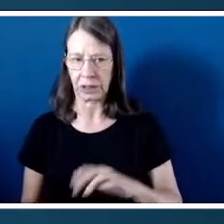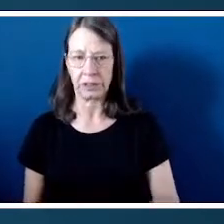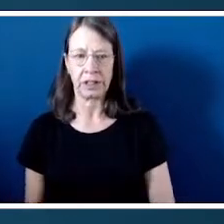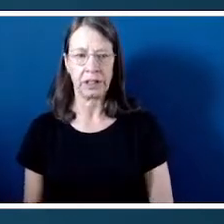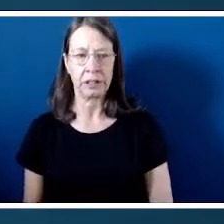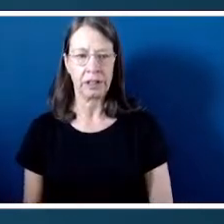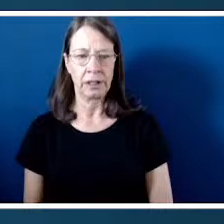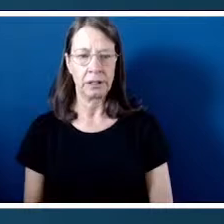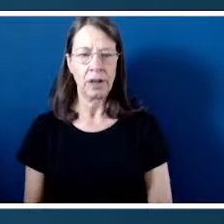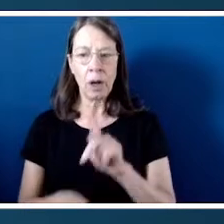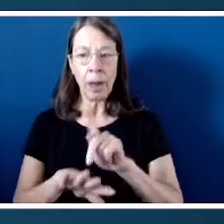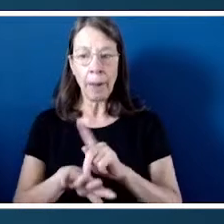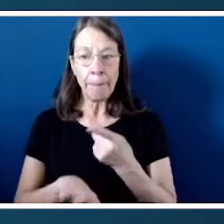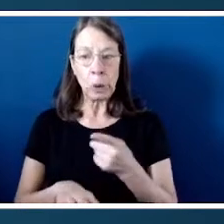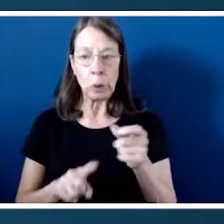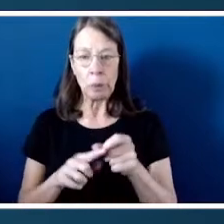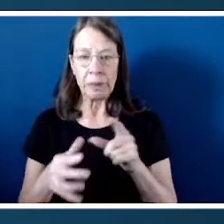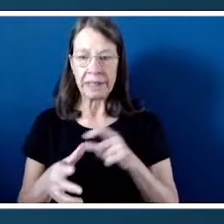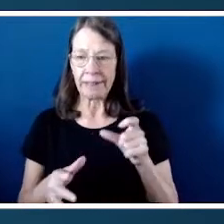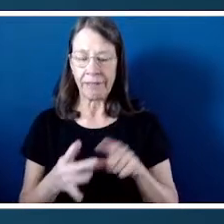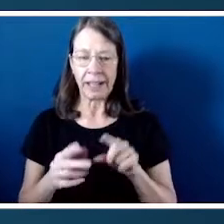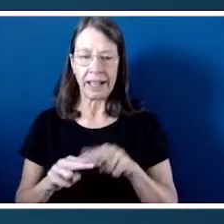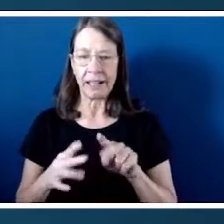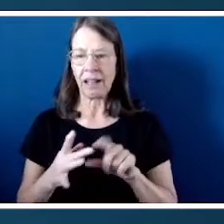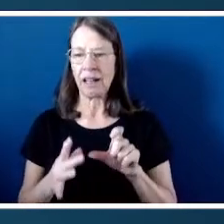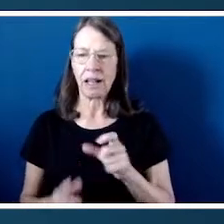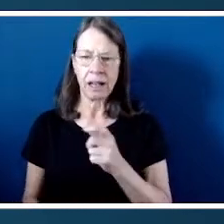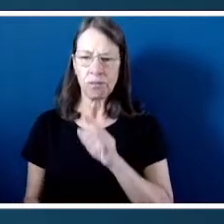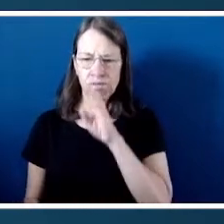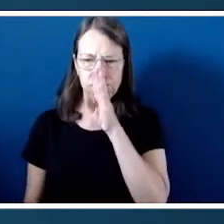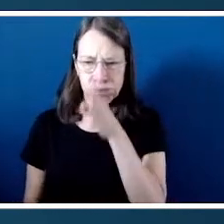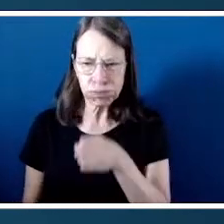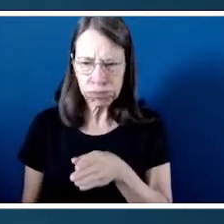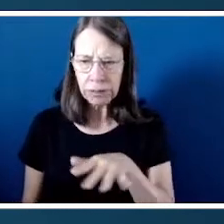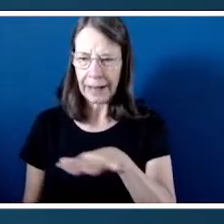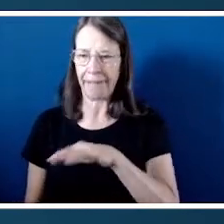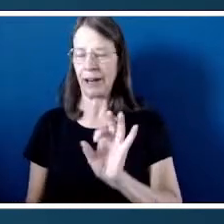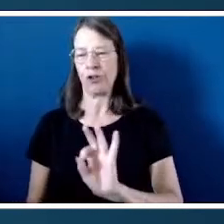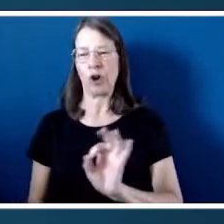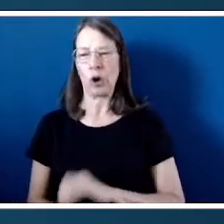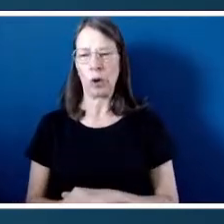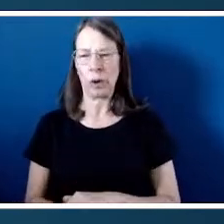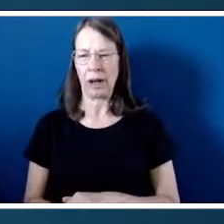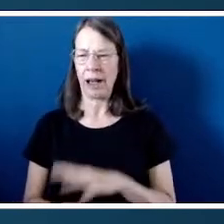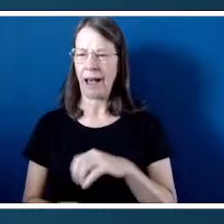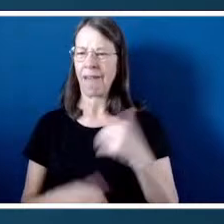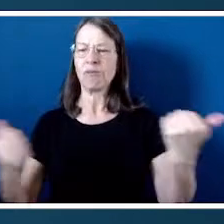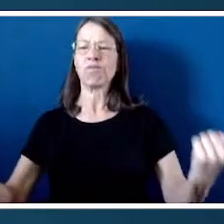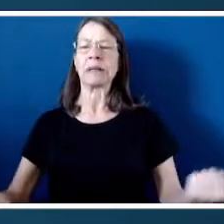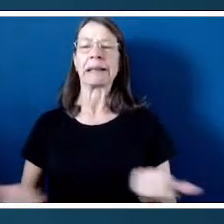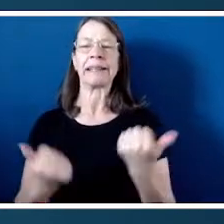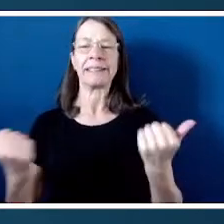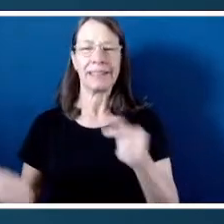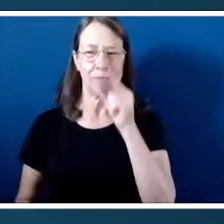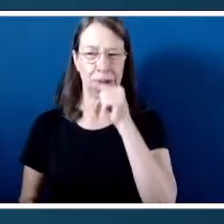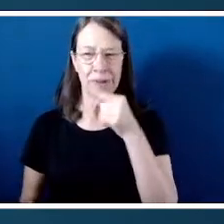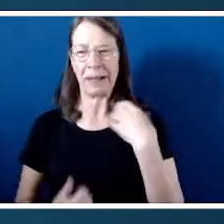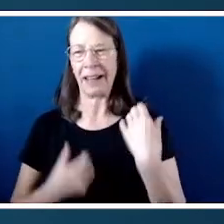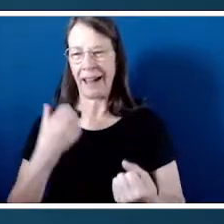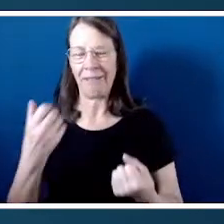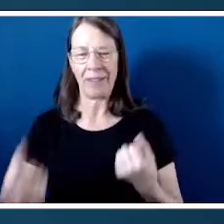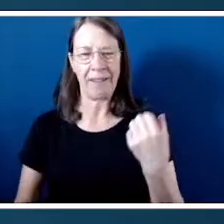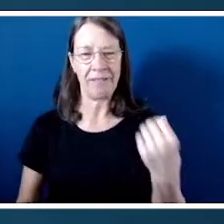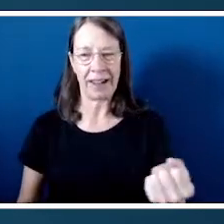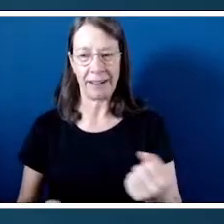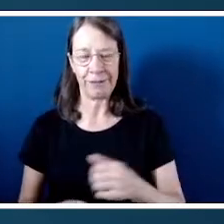of gloom. Ours is a region of limitless possibilities. Like Asia,